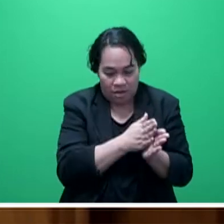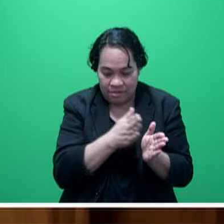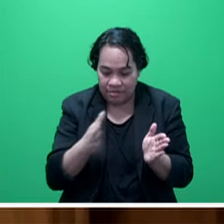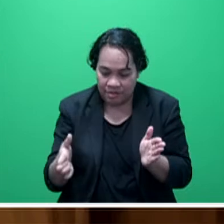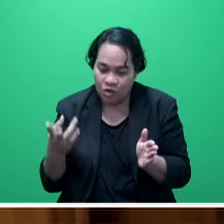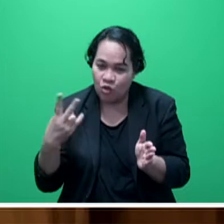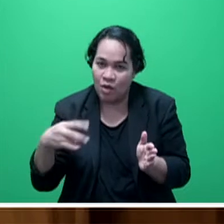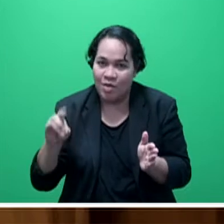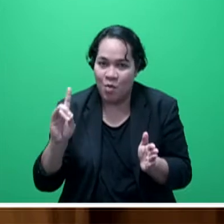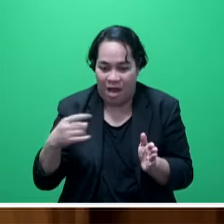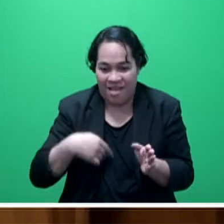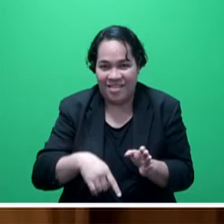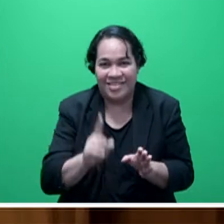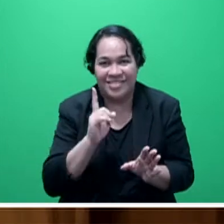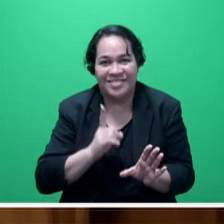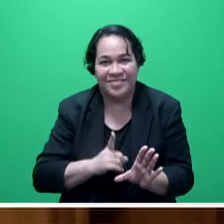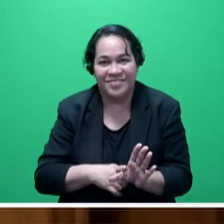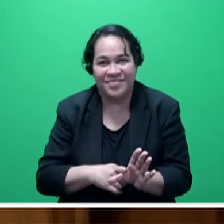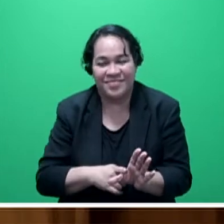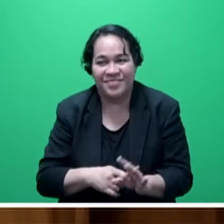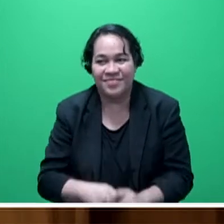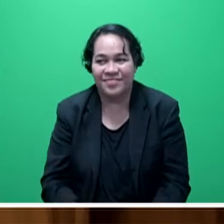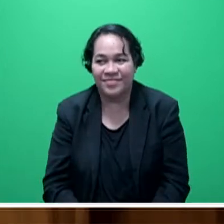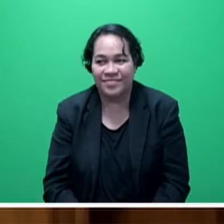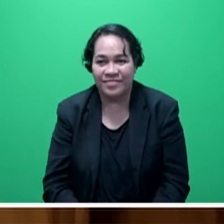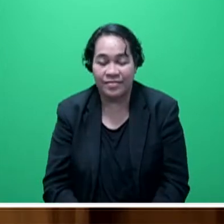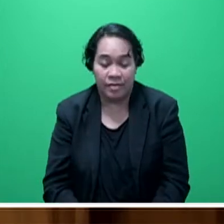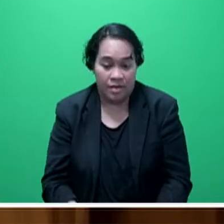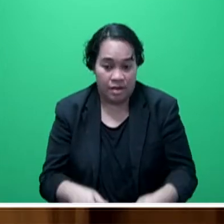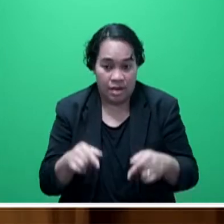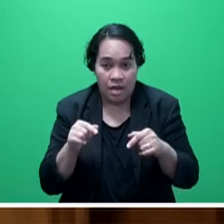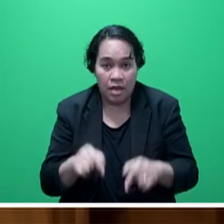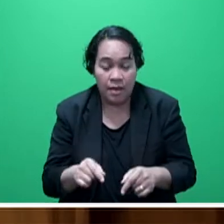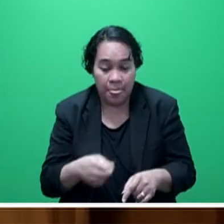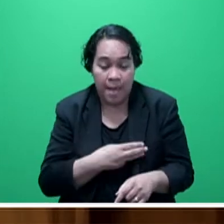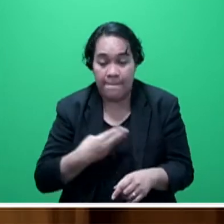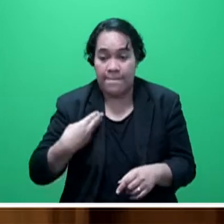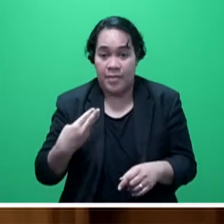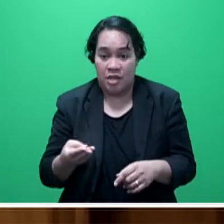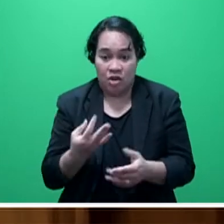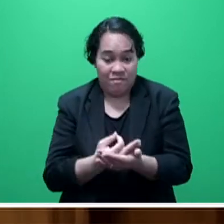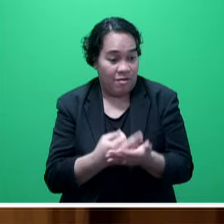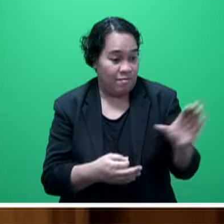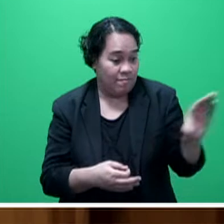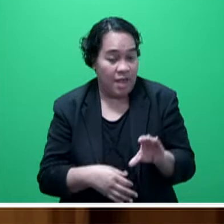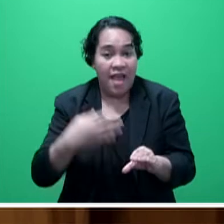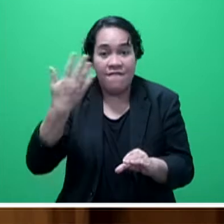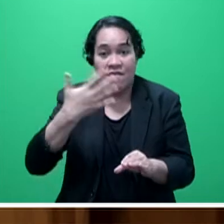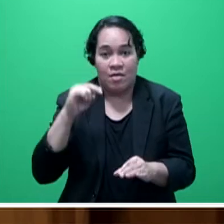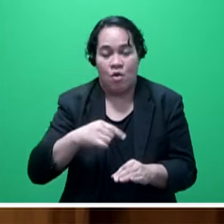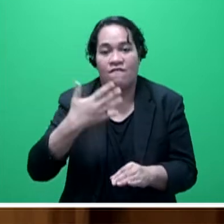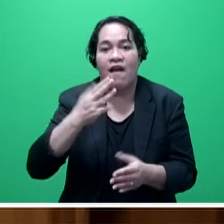2020-2021 fiscal year. Honourable Speaker, sir, the Ministry has been allocated $15.5